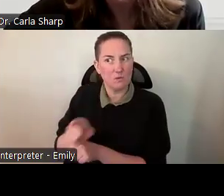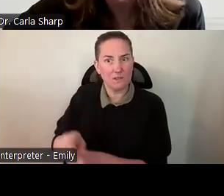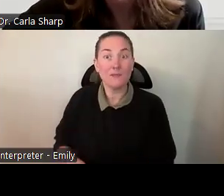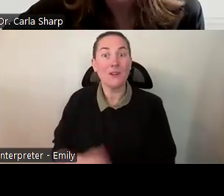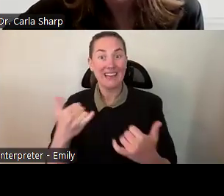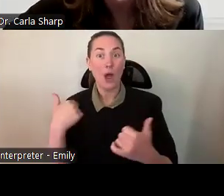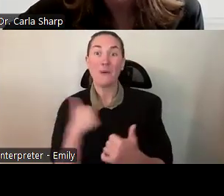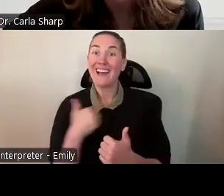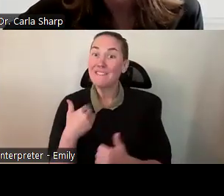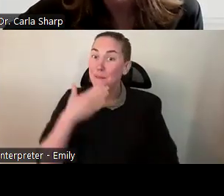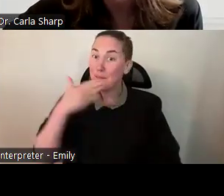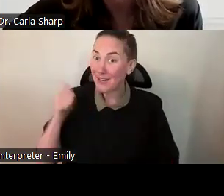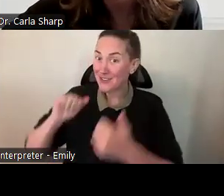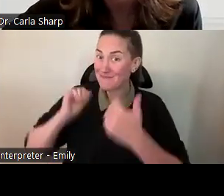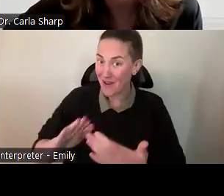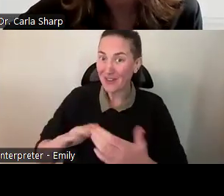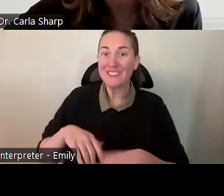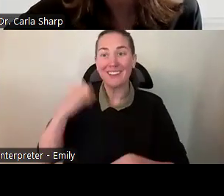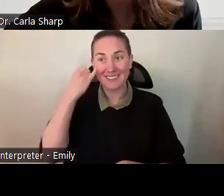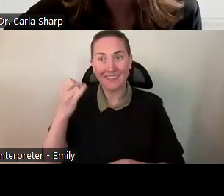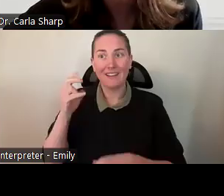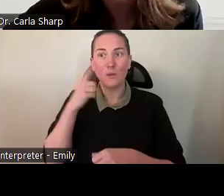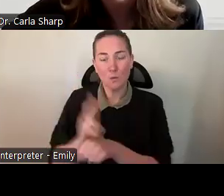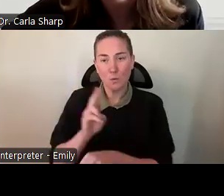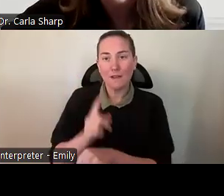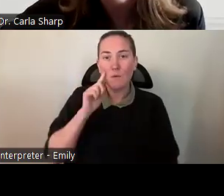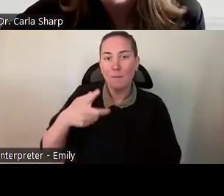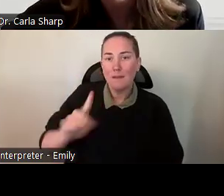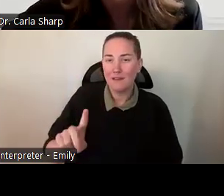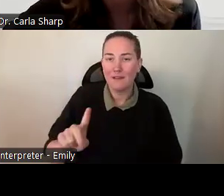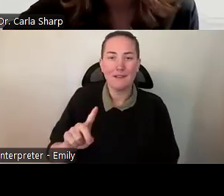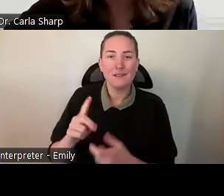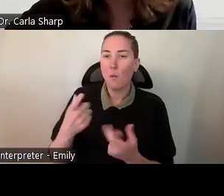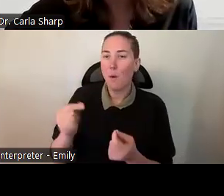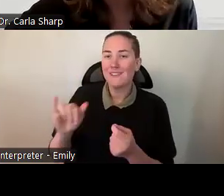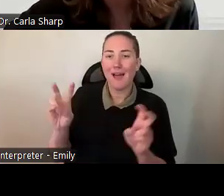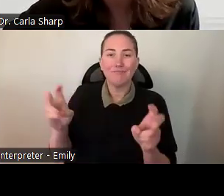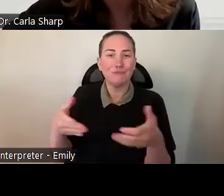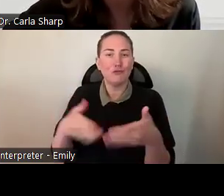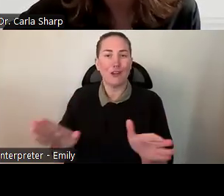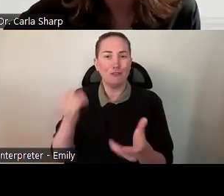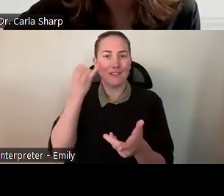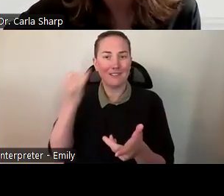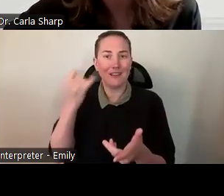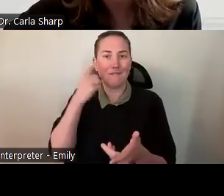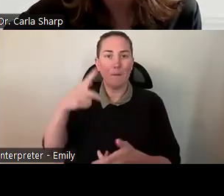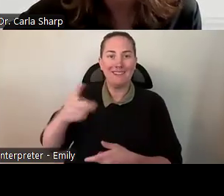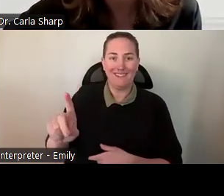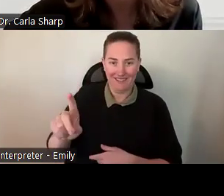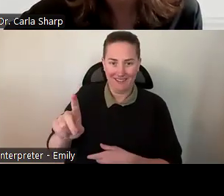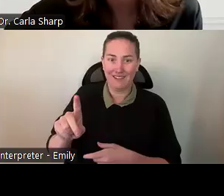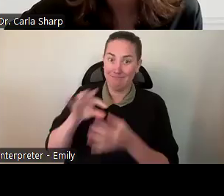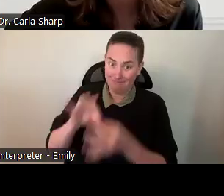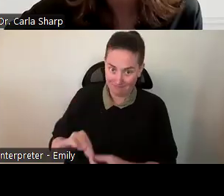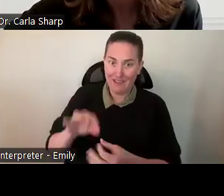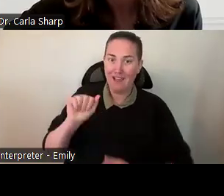better conceptualization of personality disorder? What is that general factor of personality disorder as characterized in